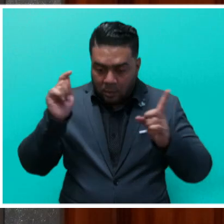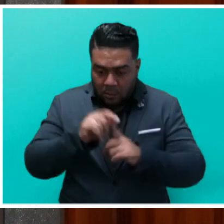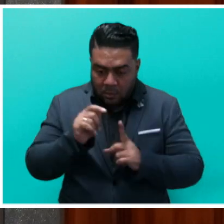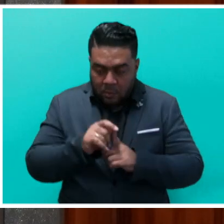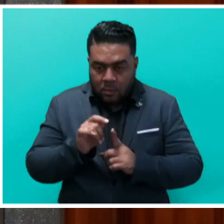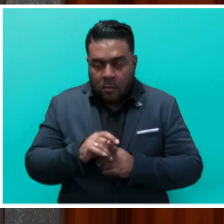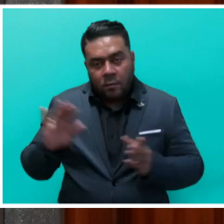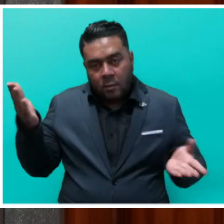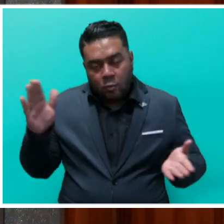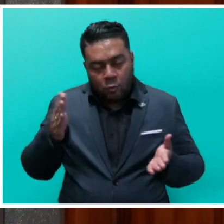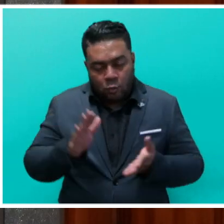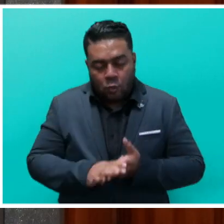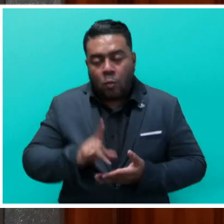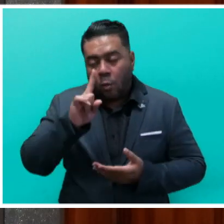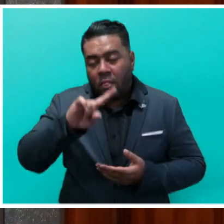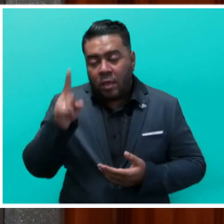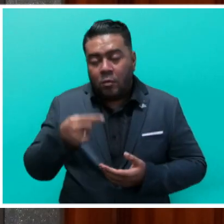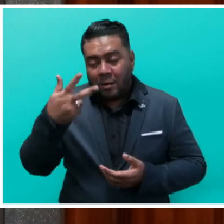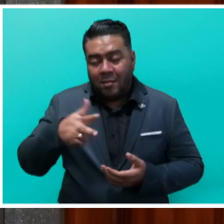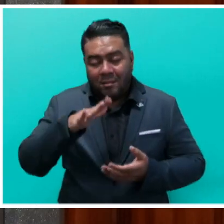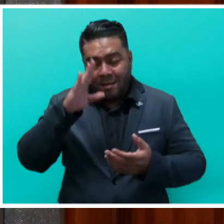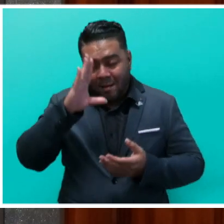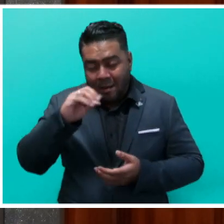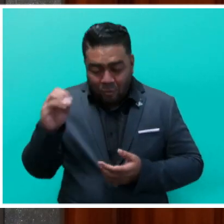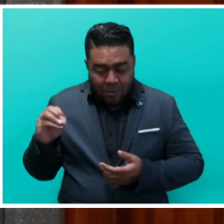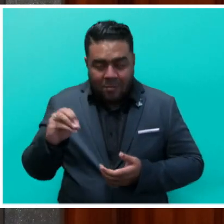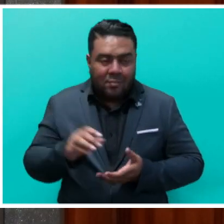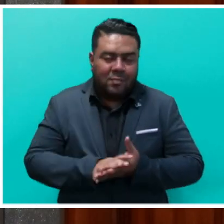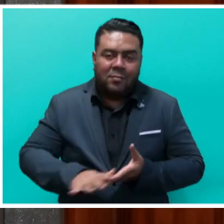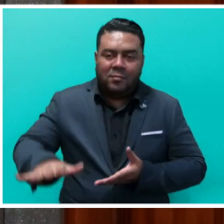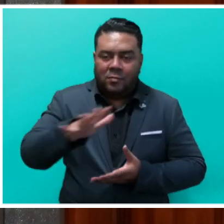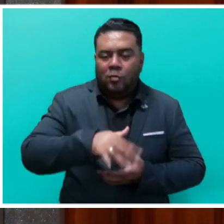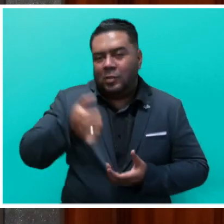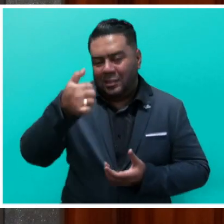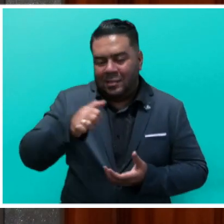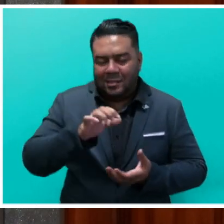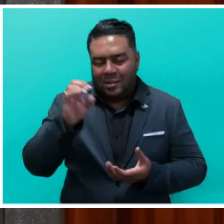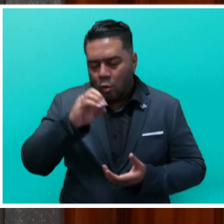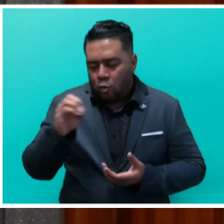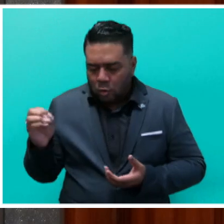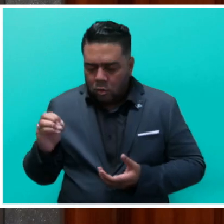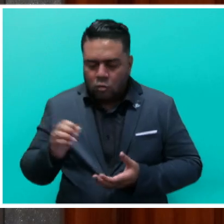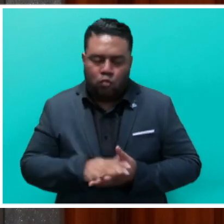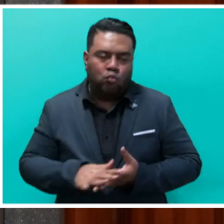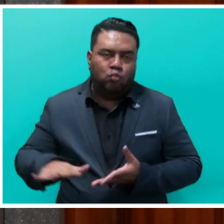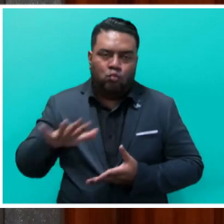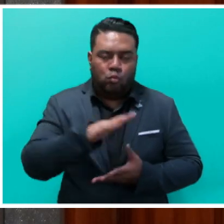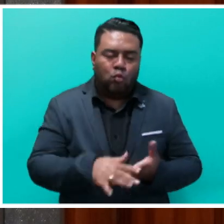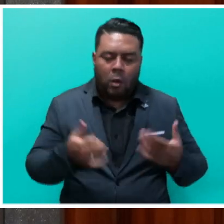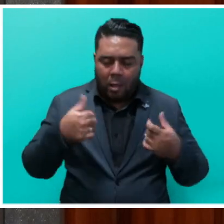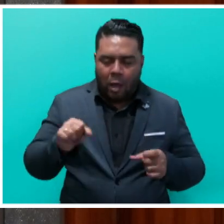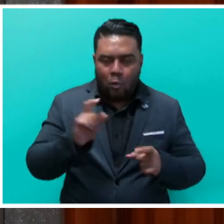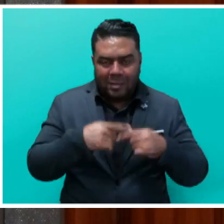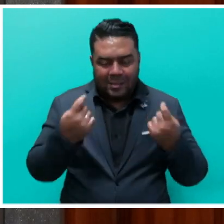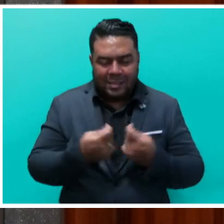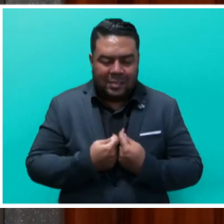been reduced from 1,800 hectares to the last financial year to 600 hectares for this financial year, to allow our teams to carry